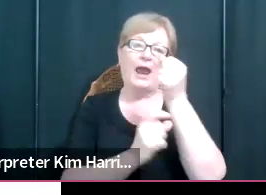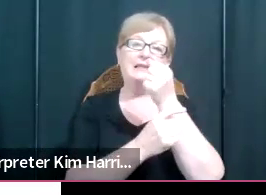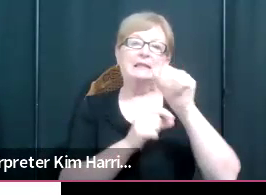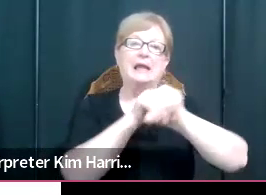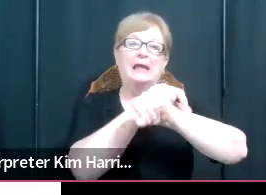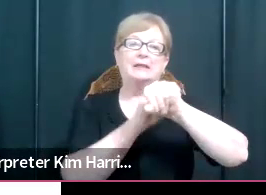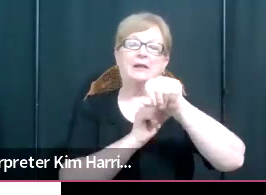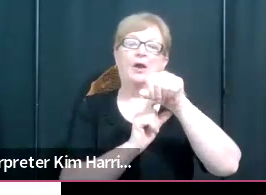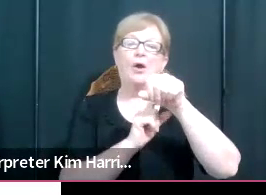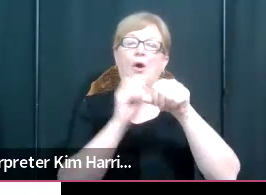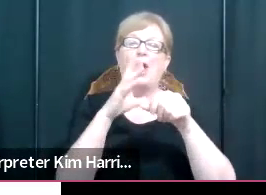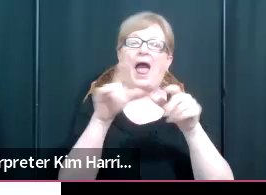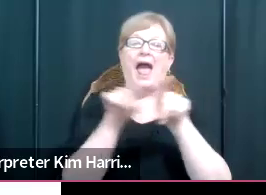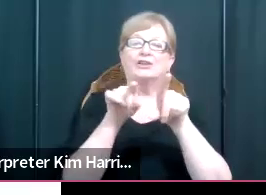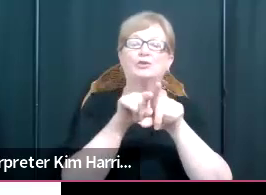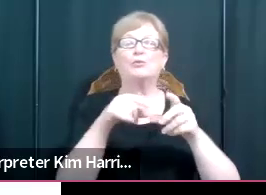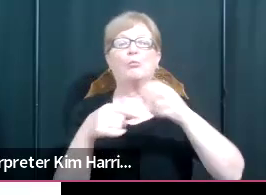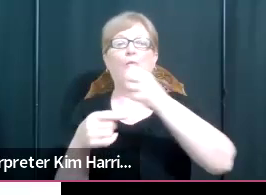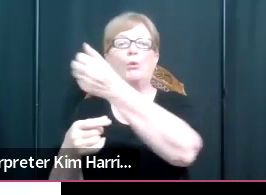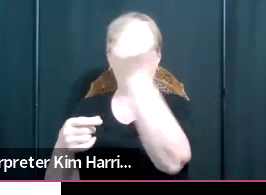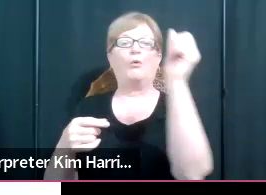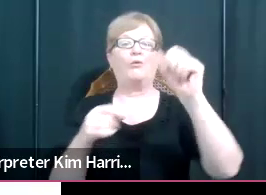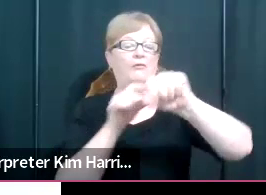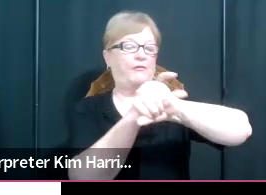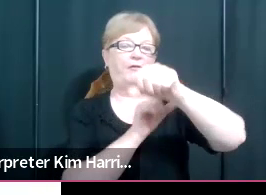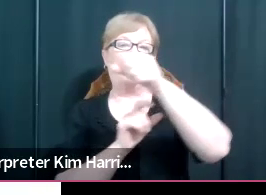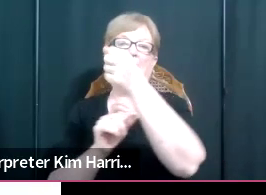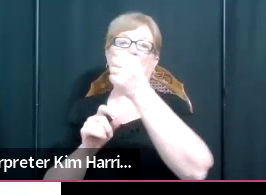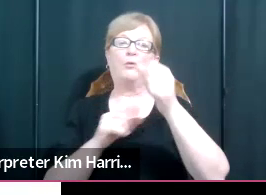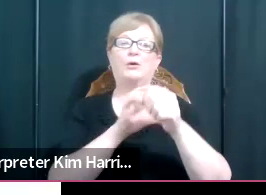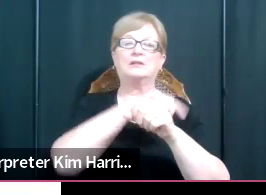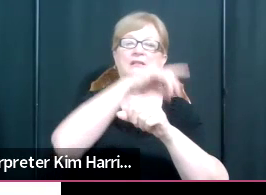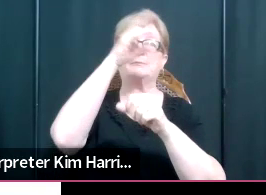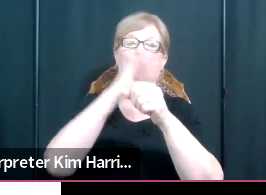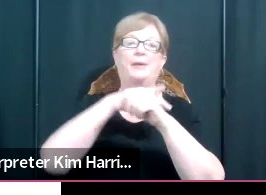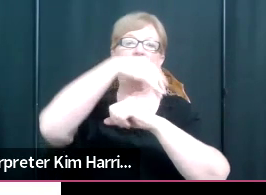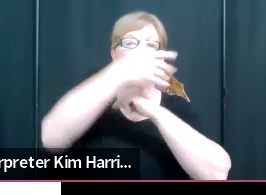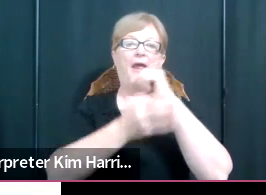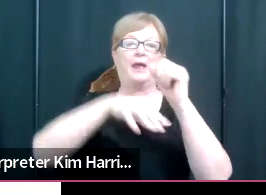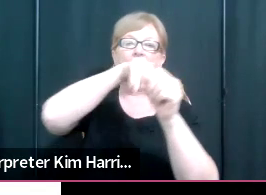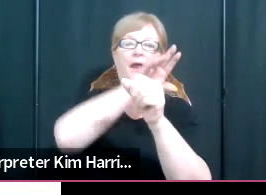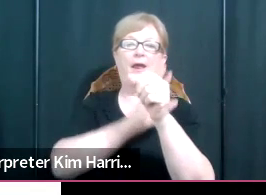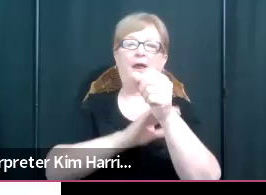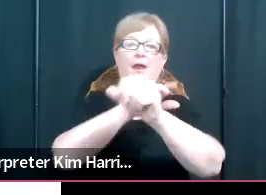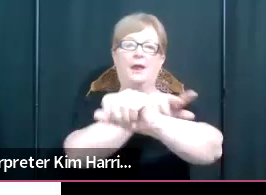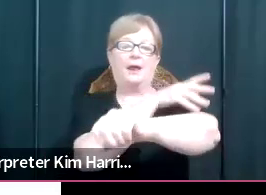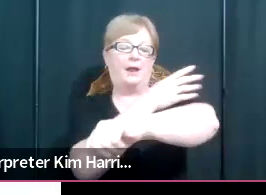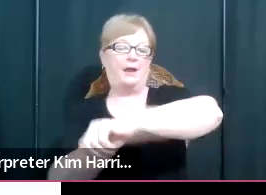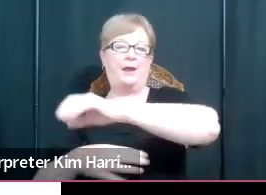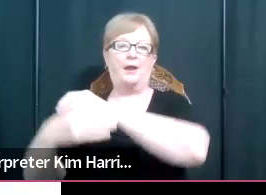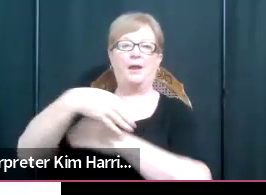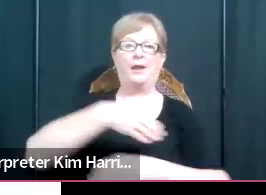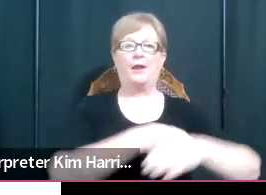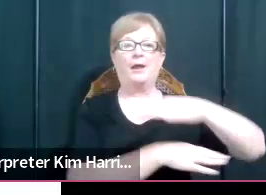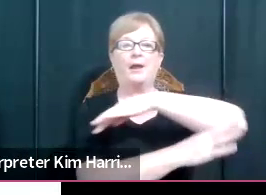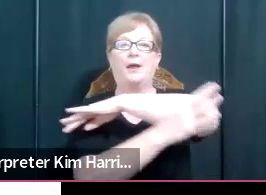arm. And then as you move your arm, it can kind of spin up and down your arm. You can pass it from one hand to the other or